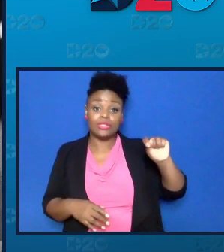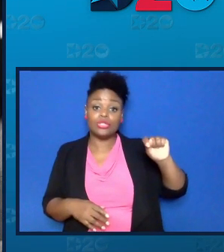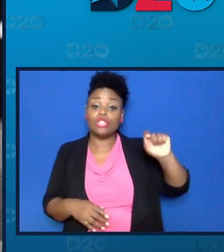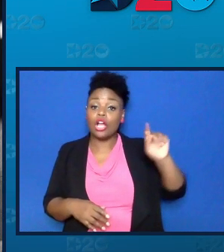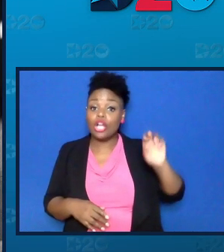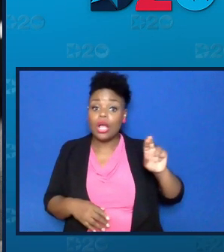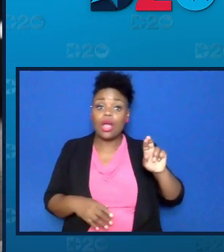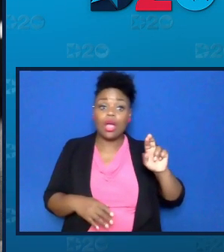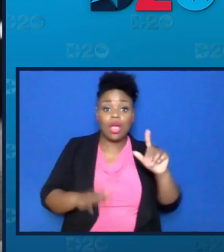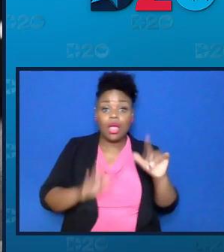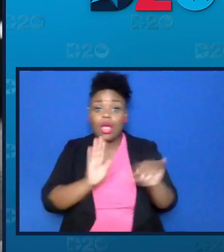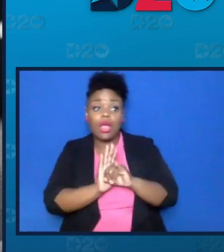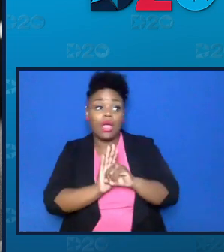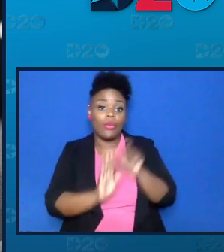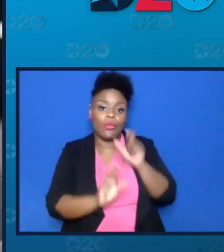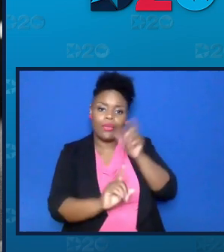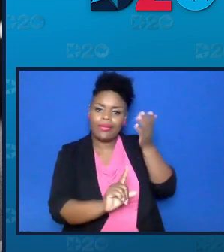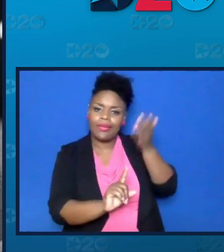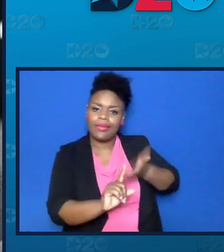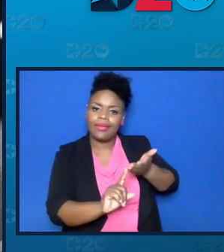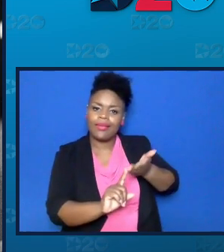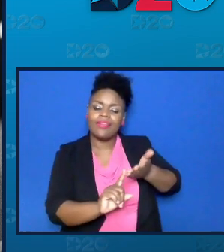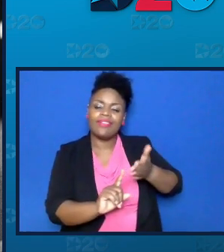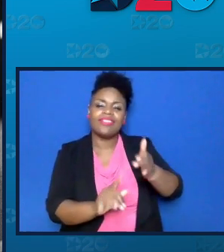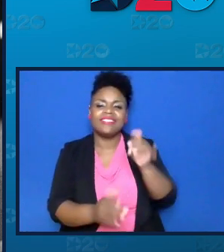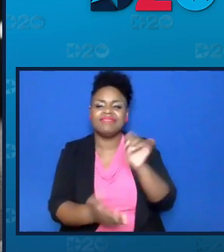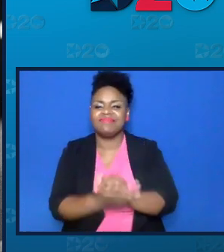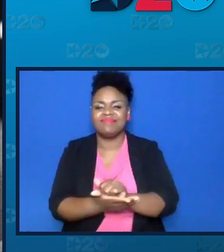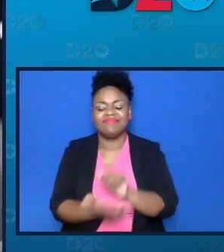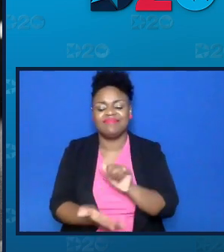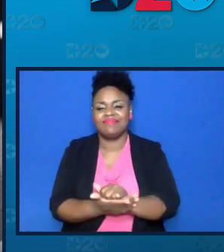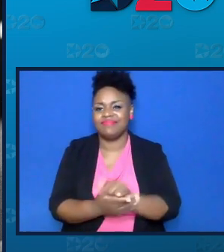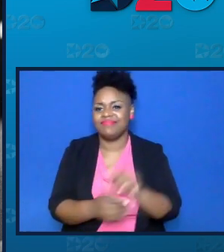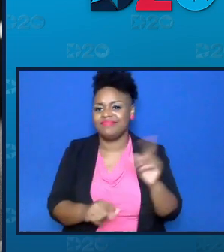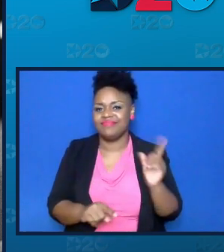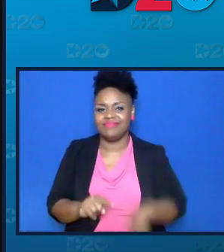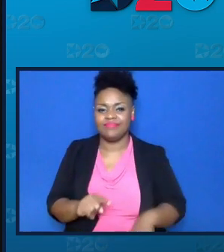the backbone. There's something bigger than Joe's suffering.